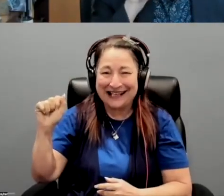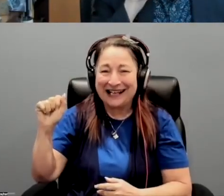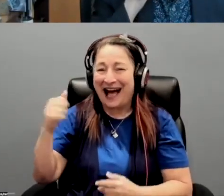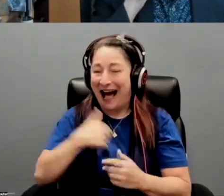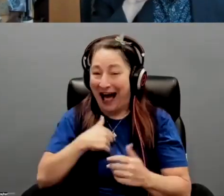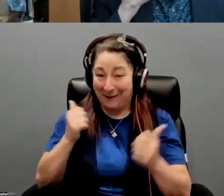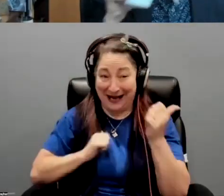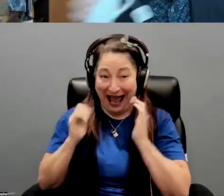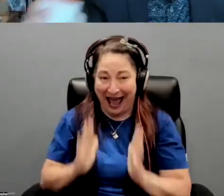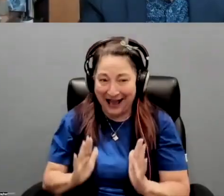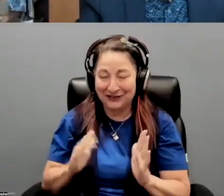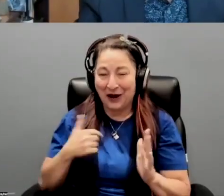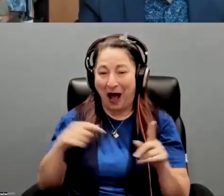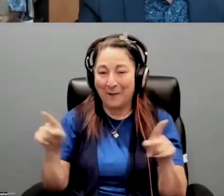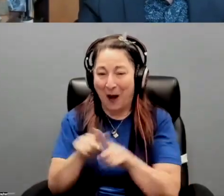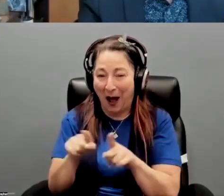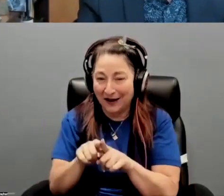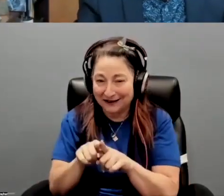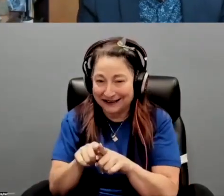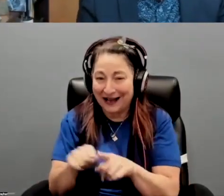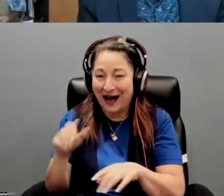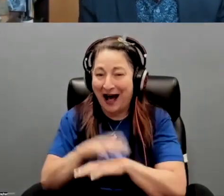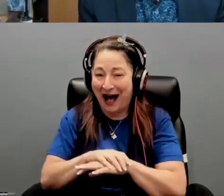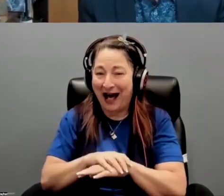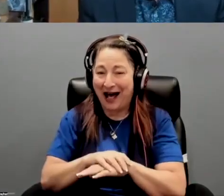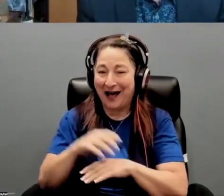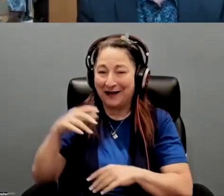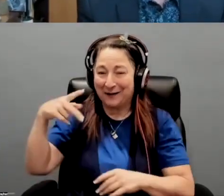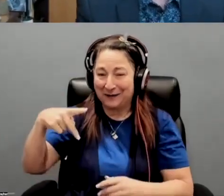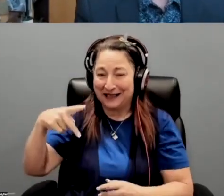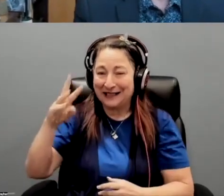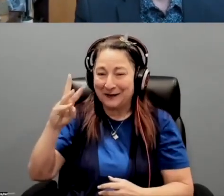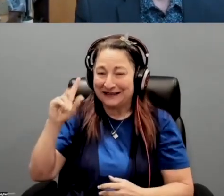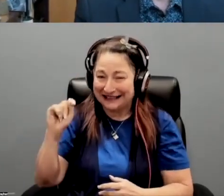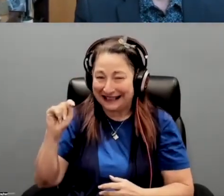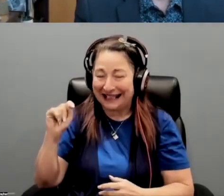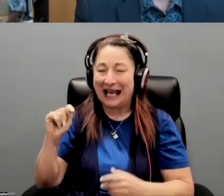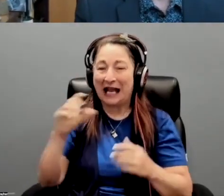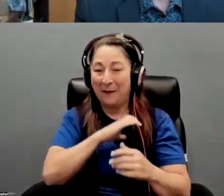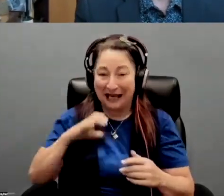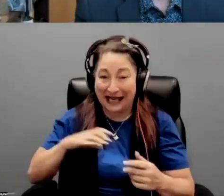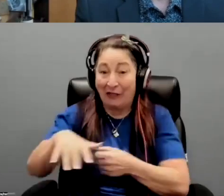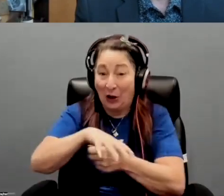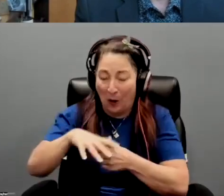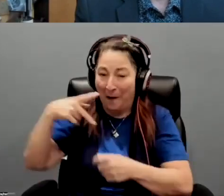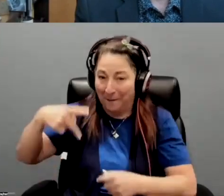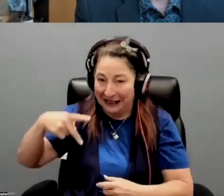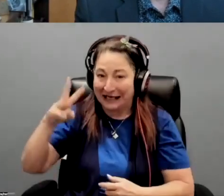also on the National PWD Committee and the local PWD Committee.